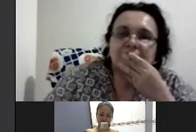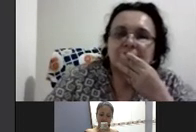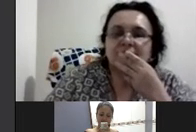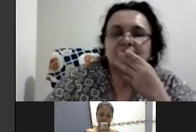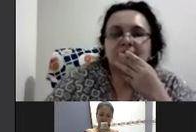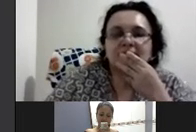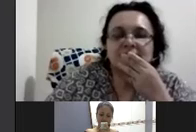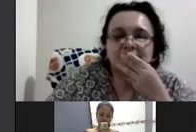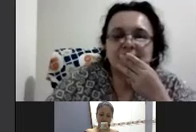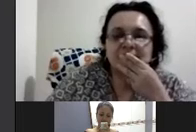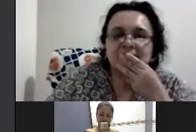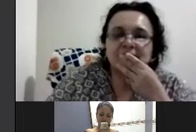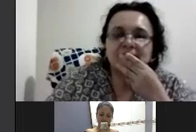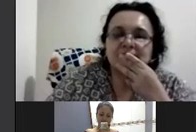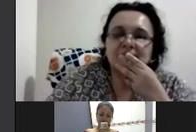Sounds like fun.